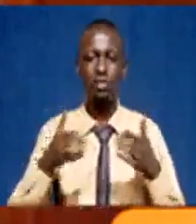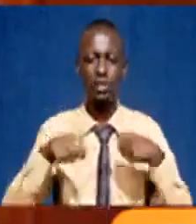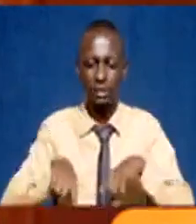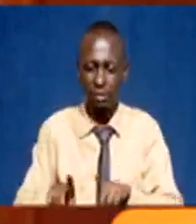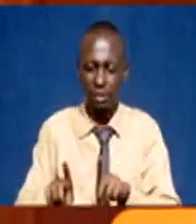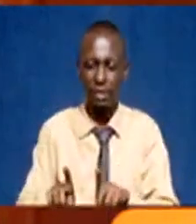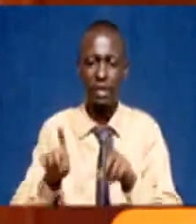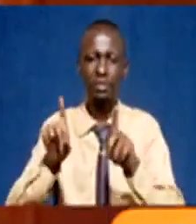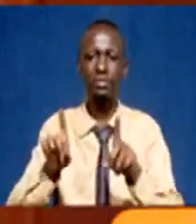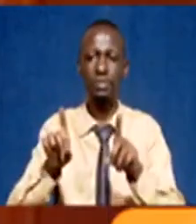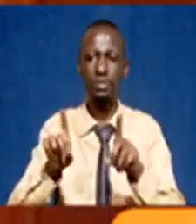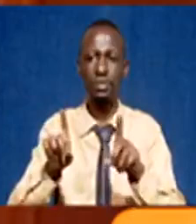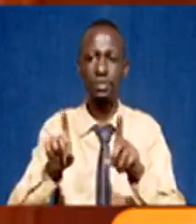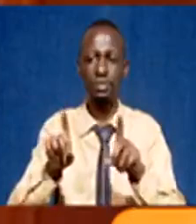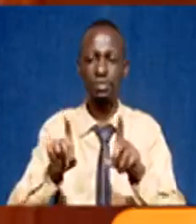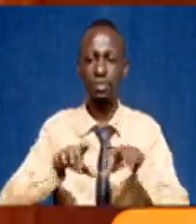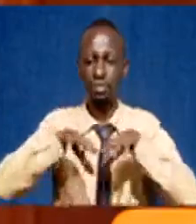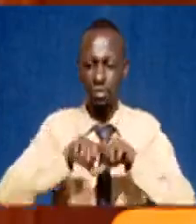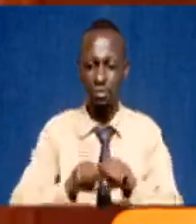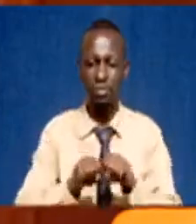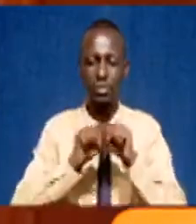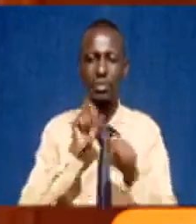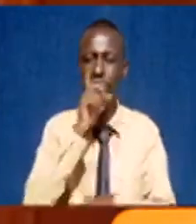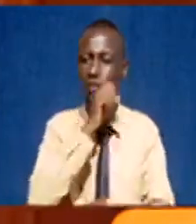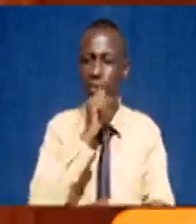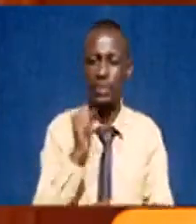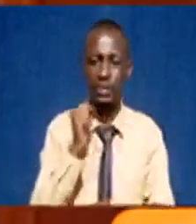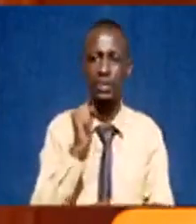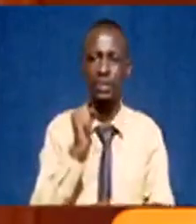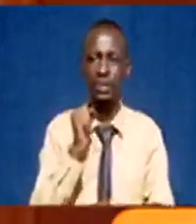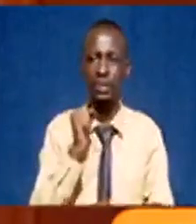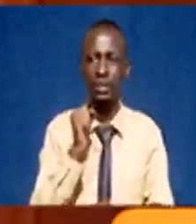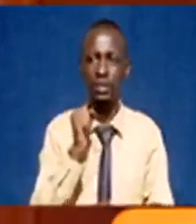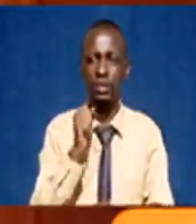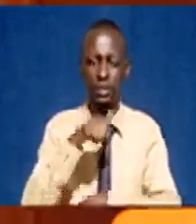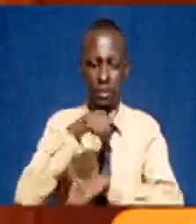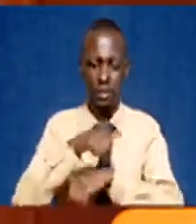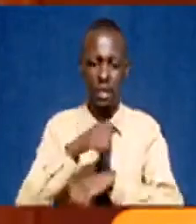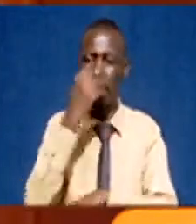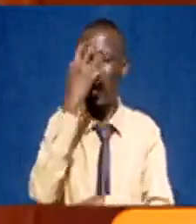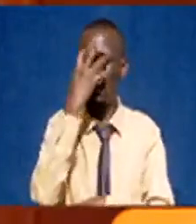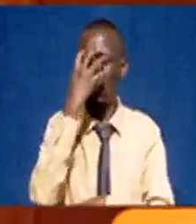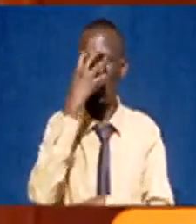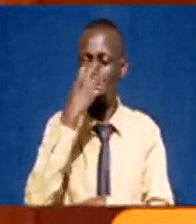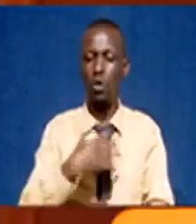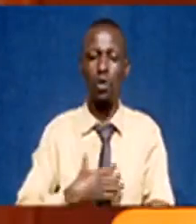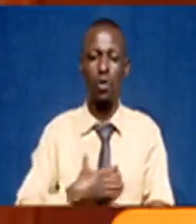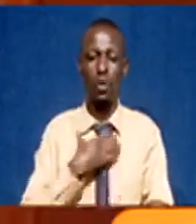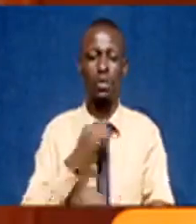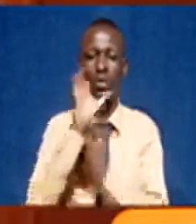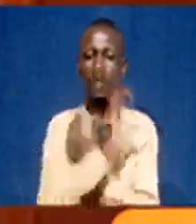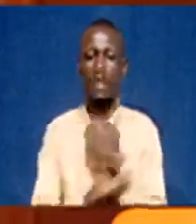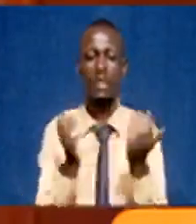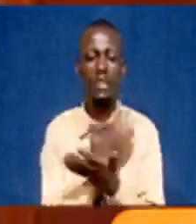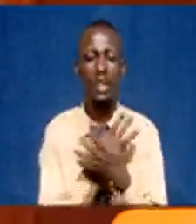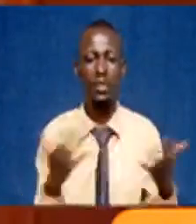themselves. It's a burden that when one William Samoei Ruto went around the country